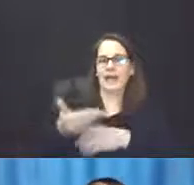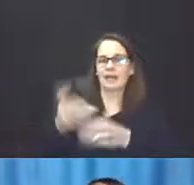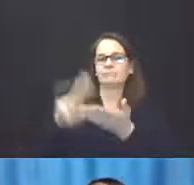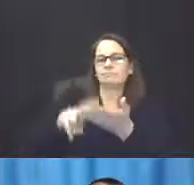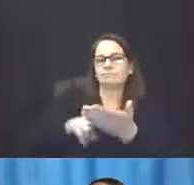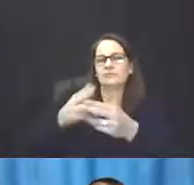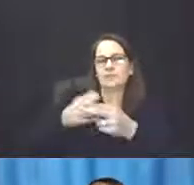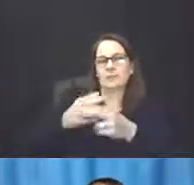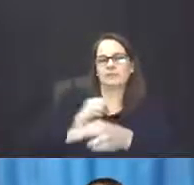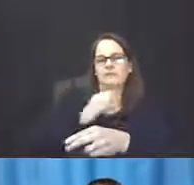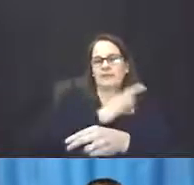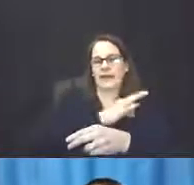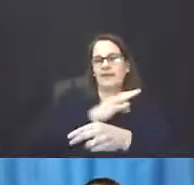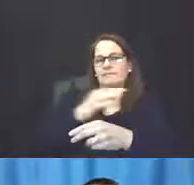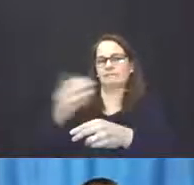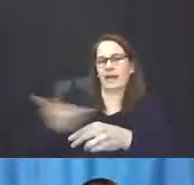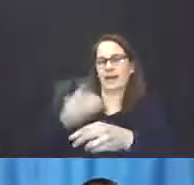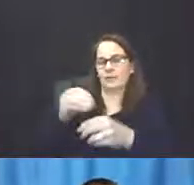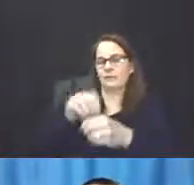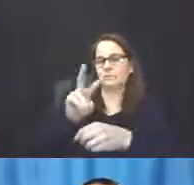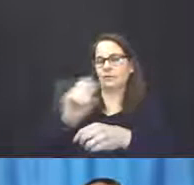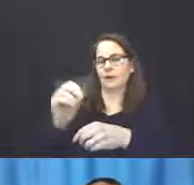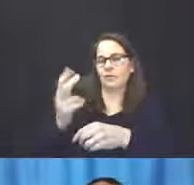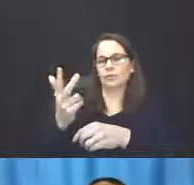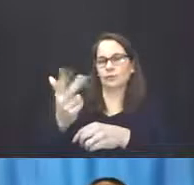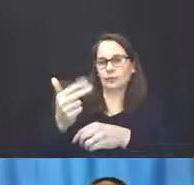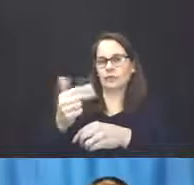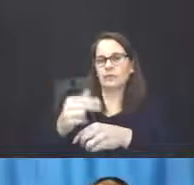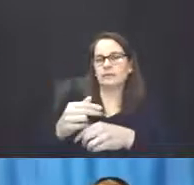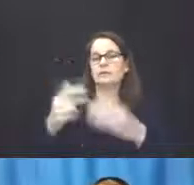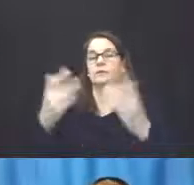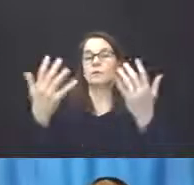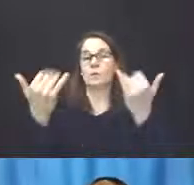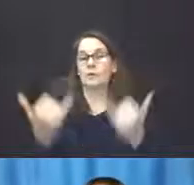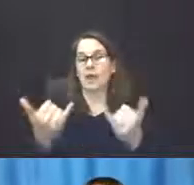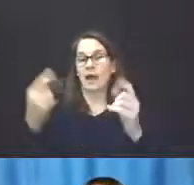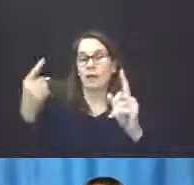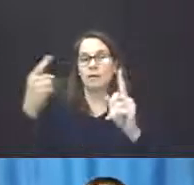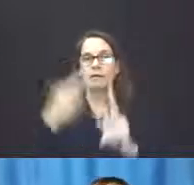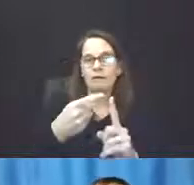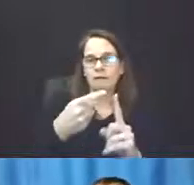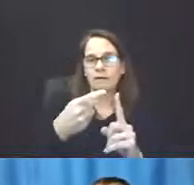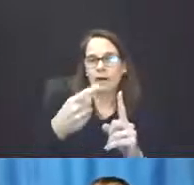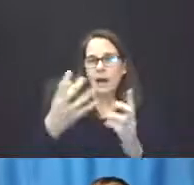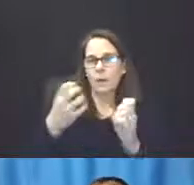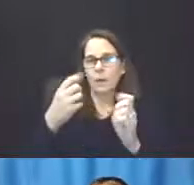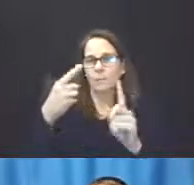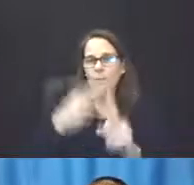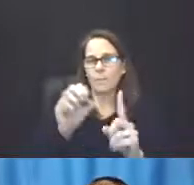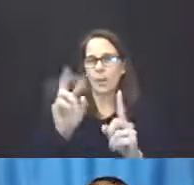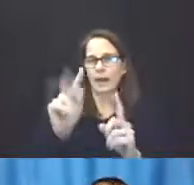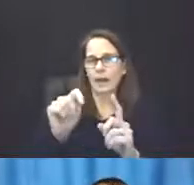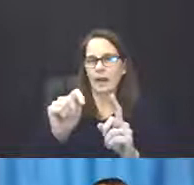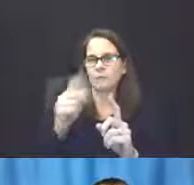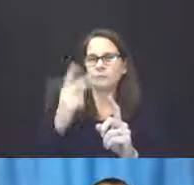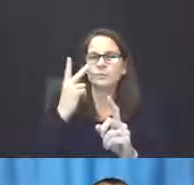with emergency preparedness, communication access, and in 2013, that was the FD was hired. So the